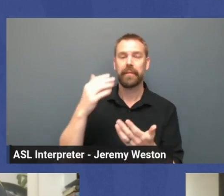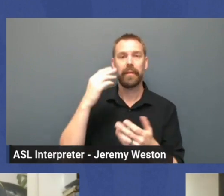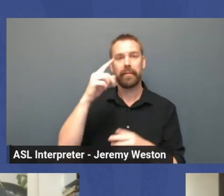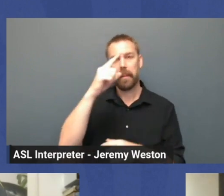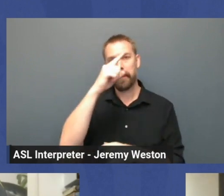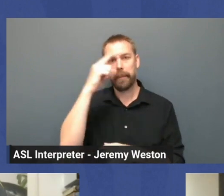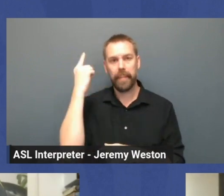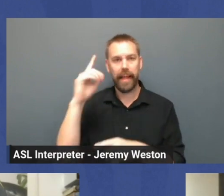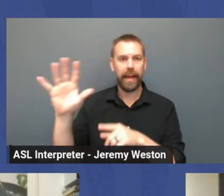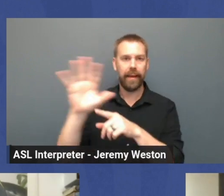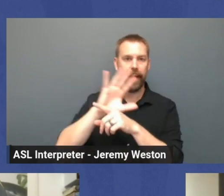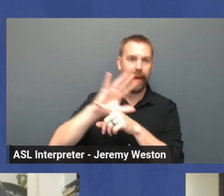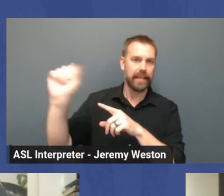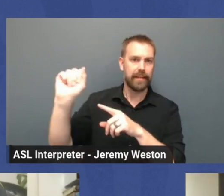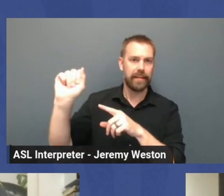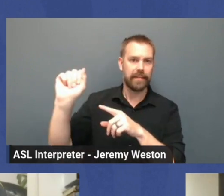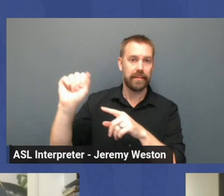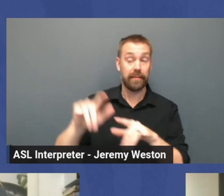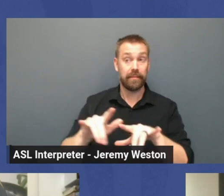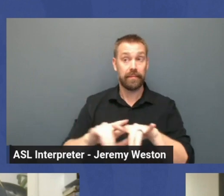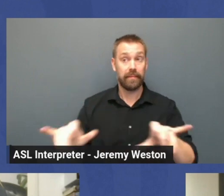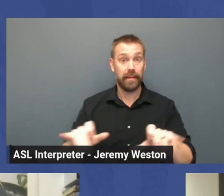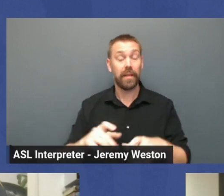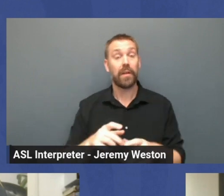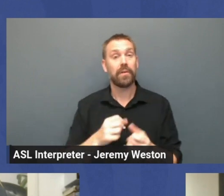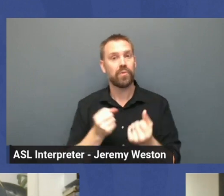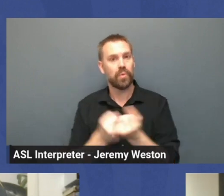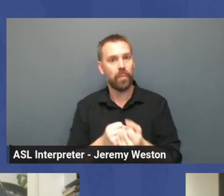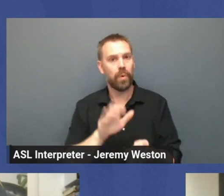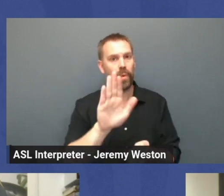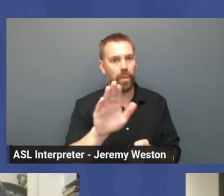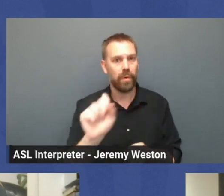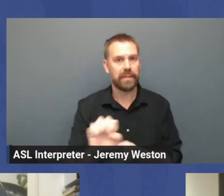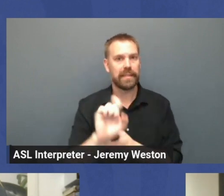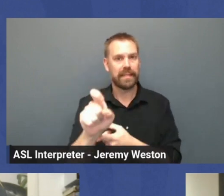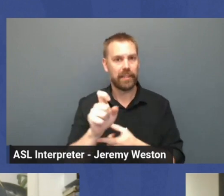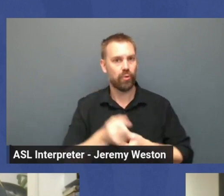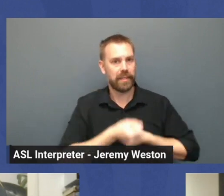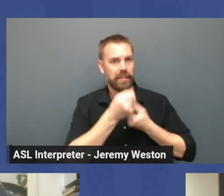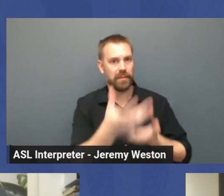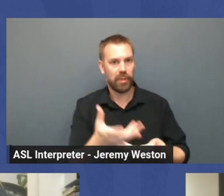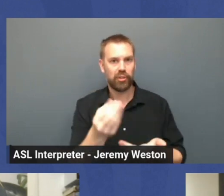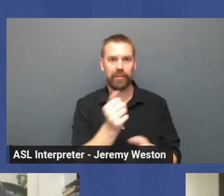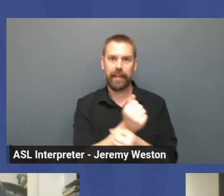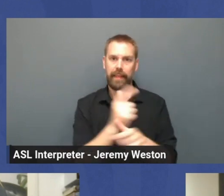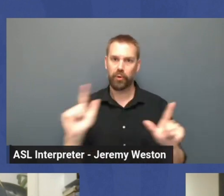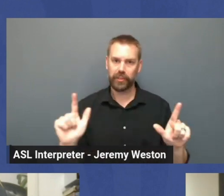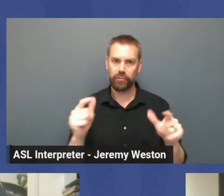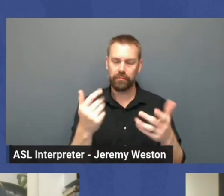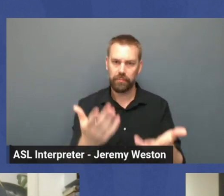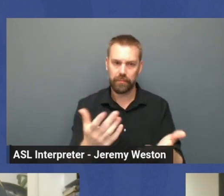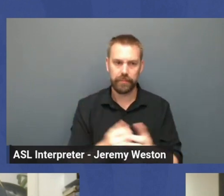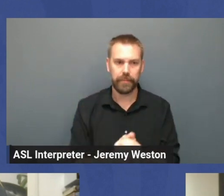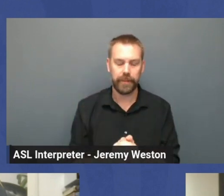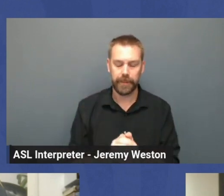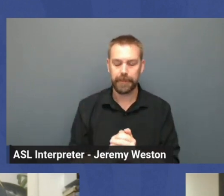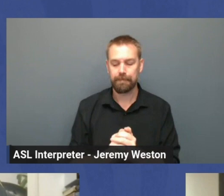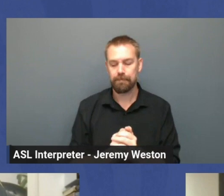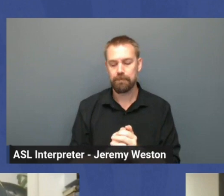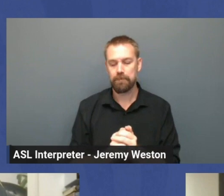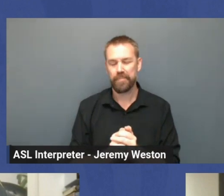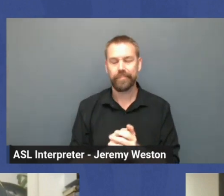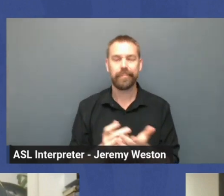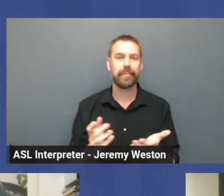while supporting your sexual expression and liberation? So within any